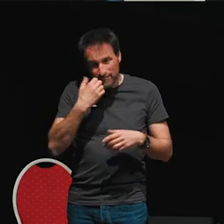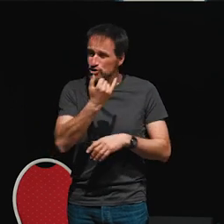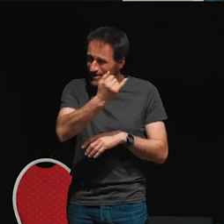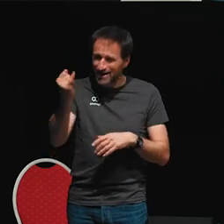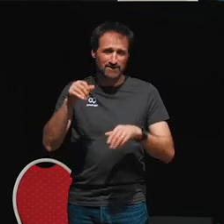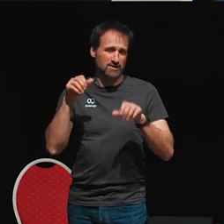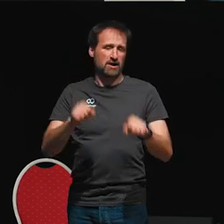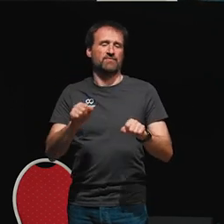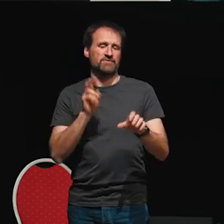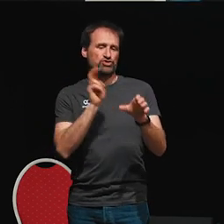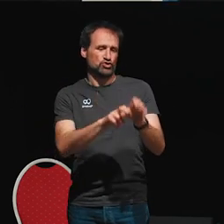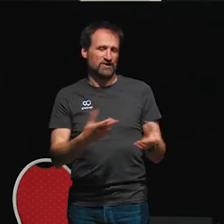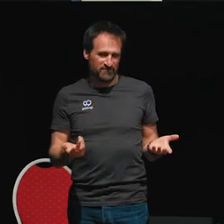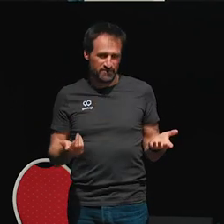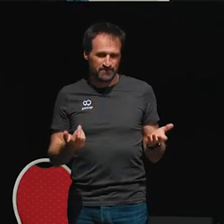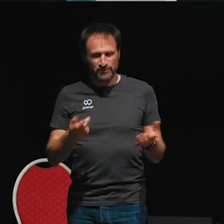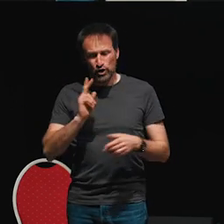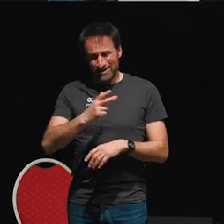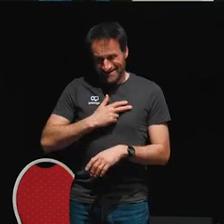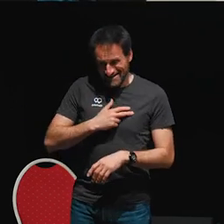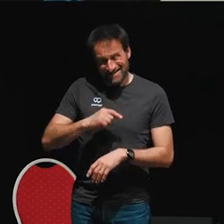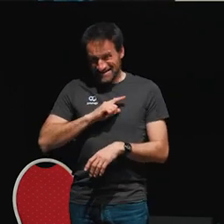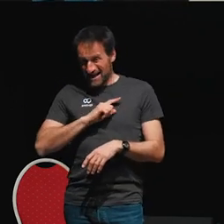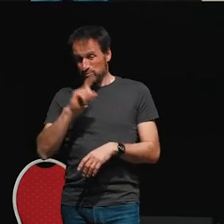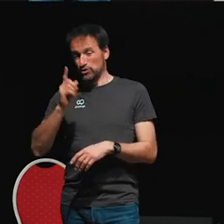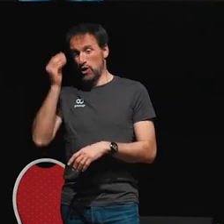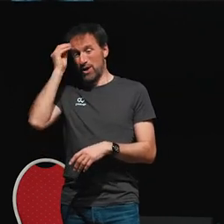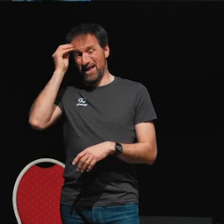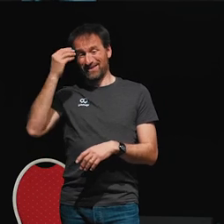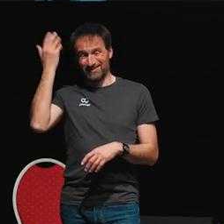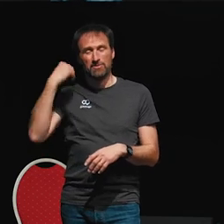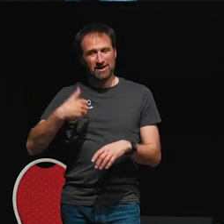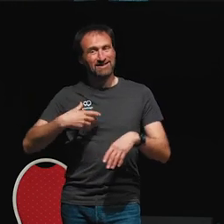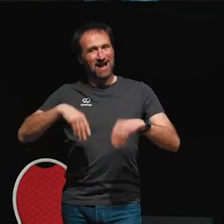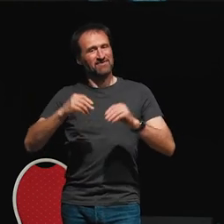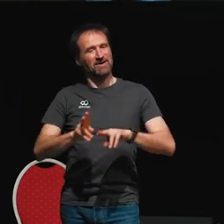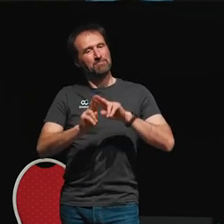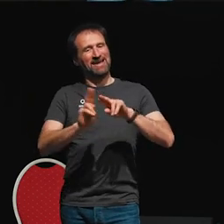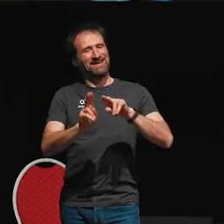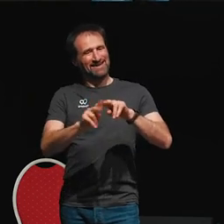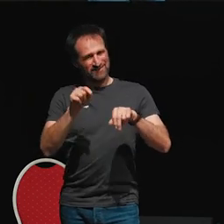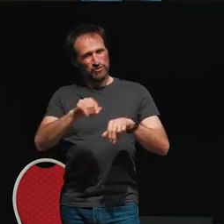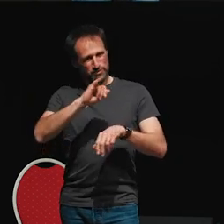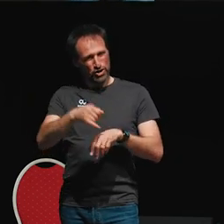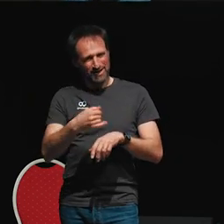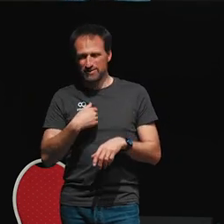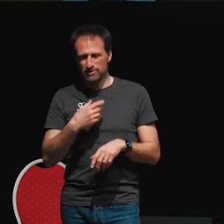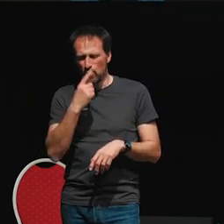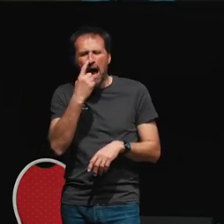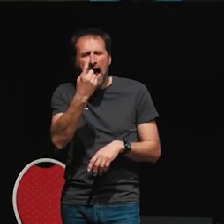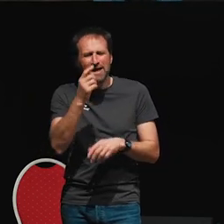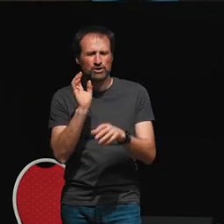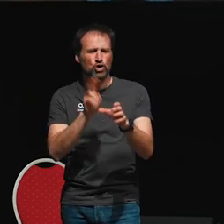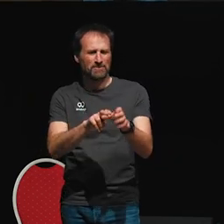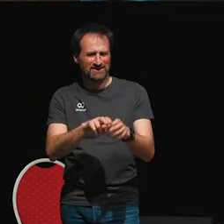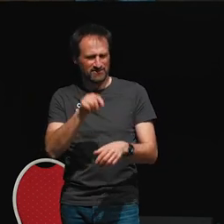And obviously, I had to learn this at one point. When I started out as a maintainer, I only had one commit to the project. I don't even think maybe the commit